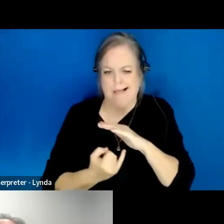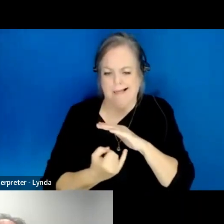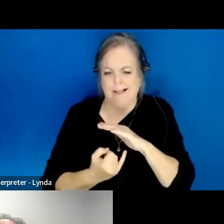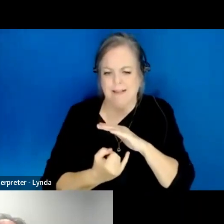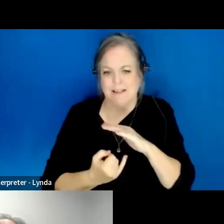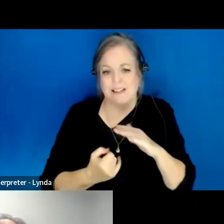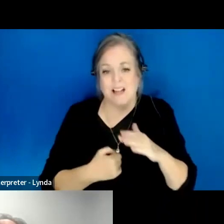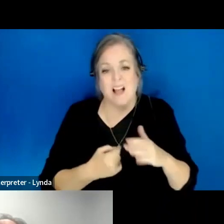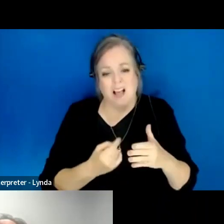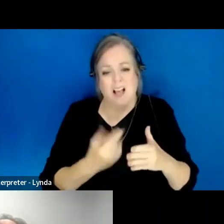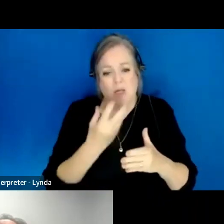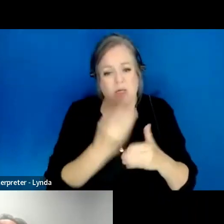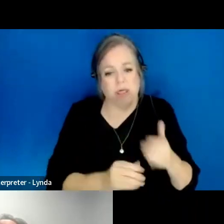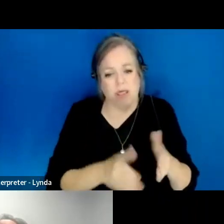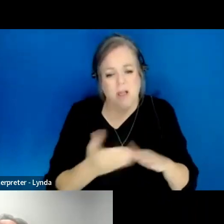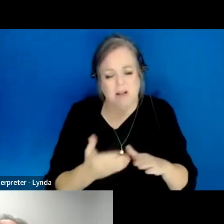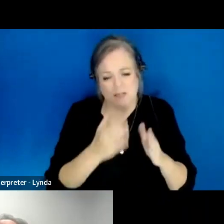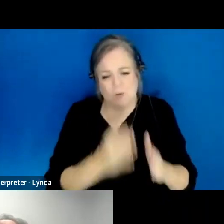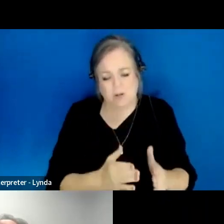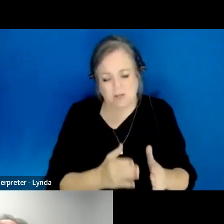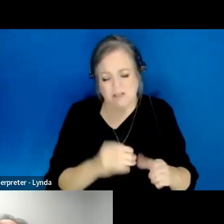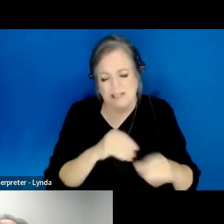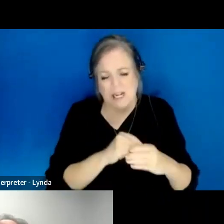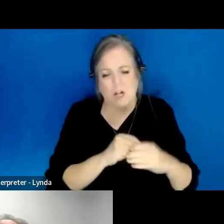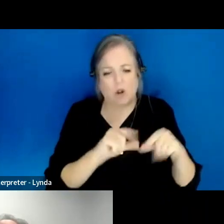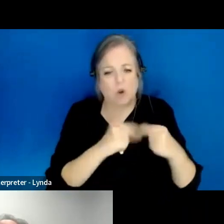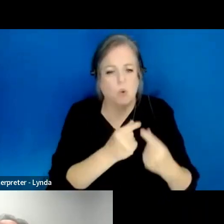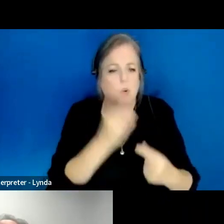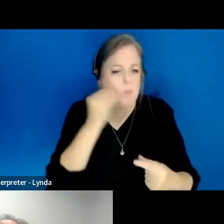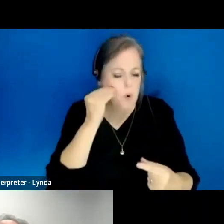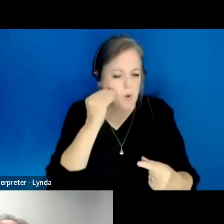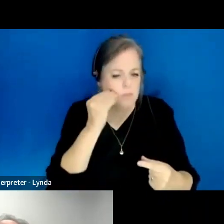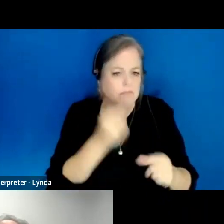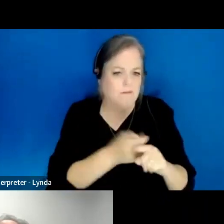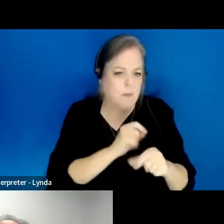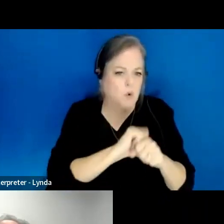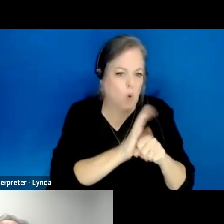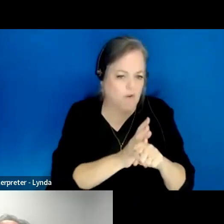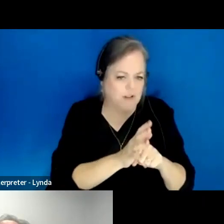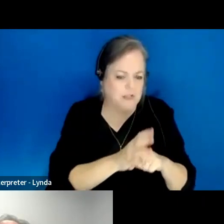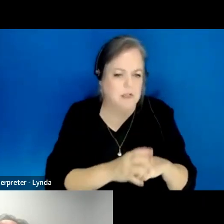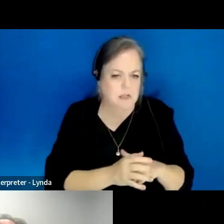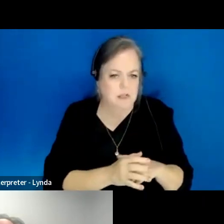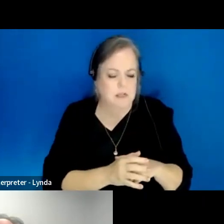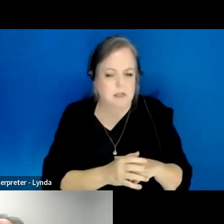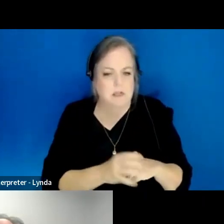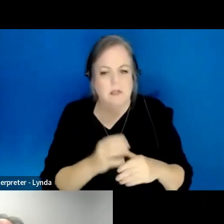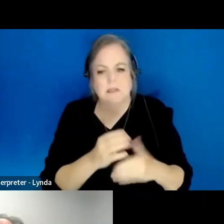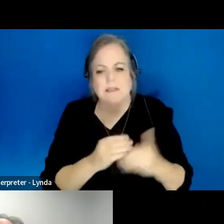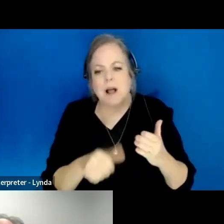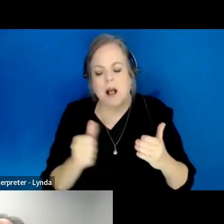did lose someone to COVID in the group home that I work at. And we had some other